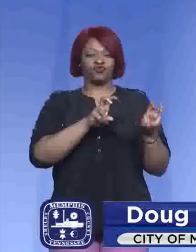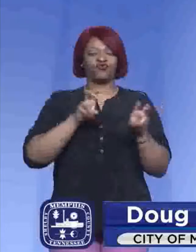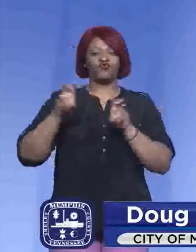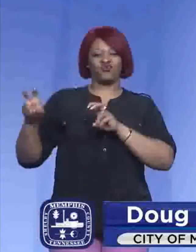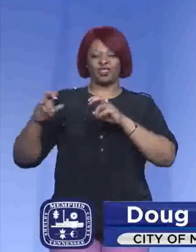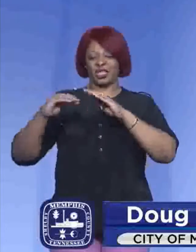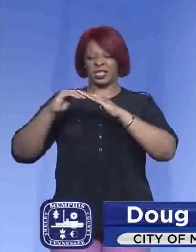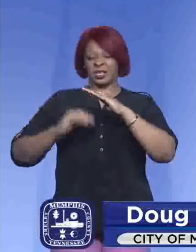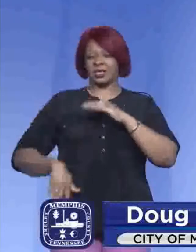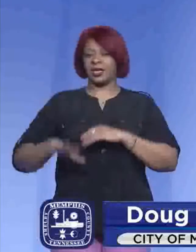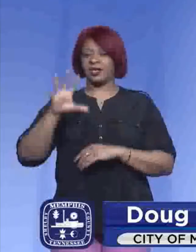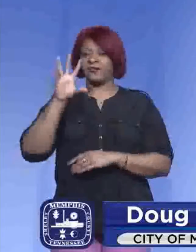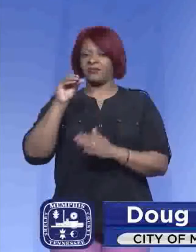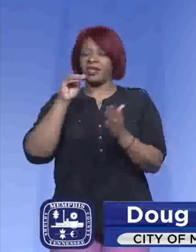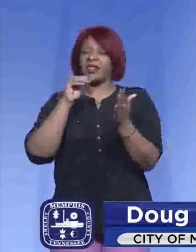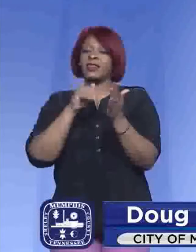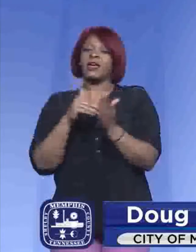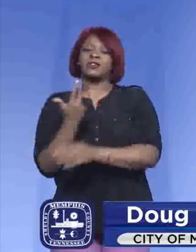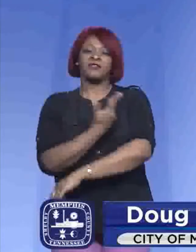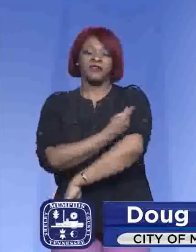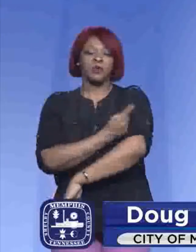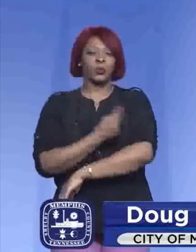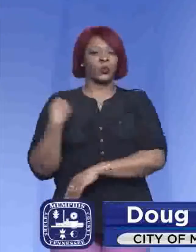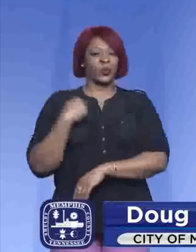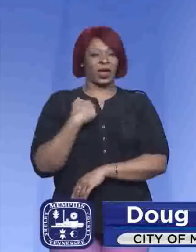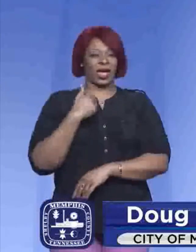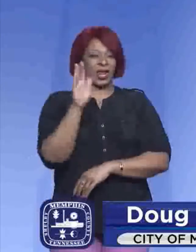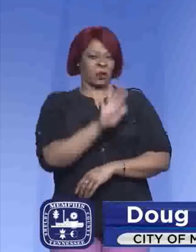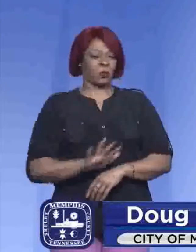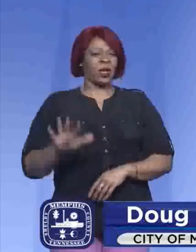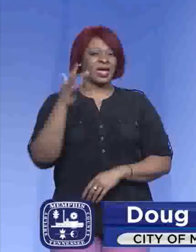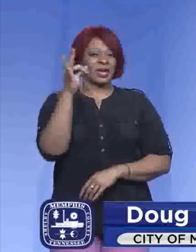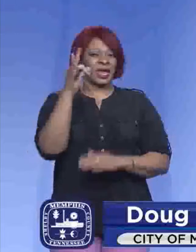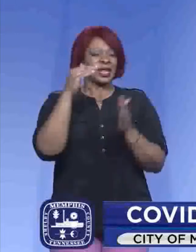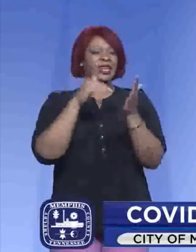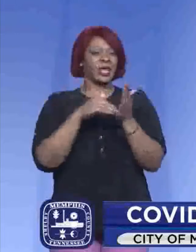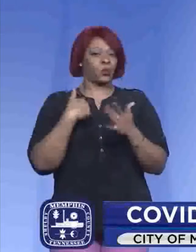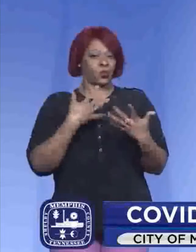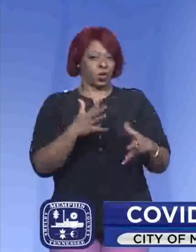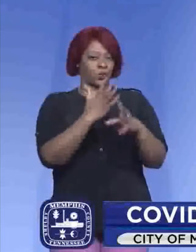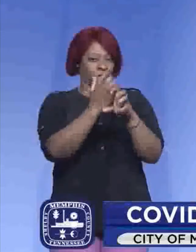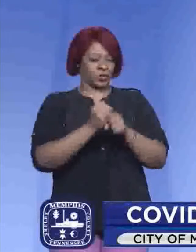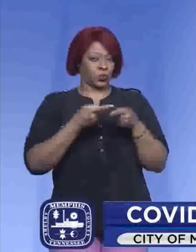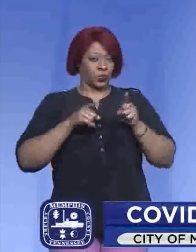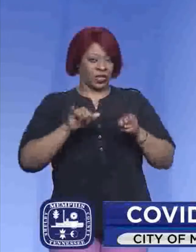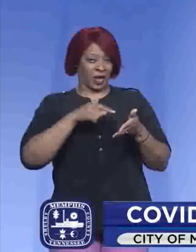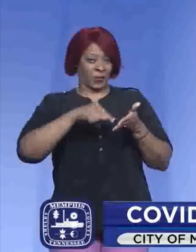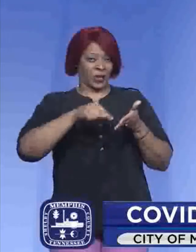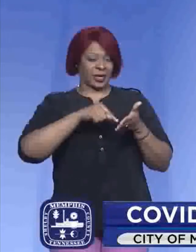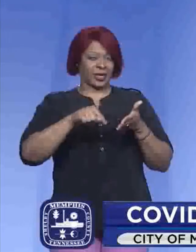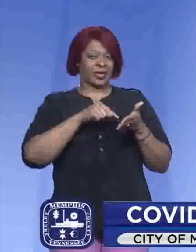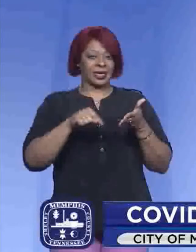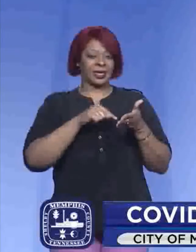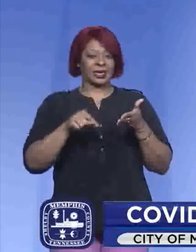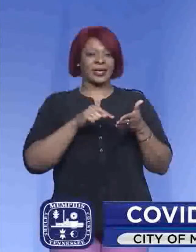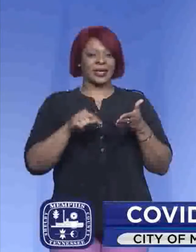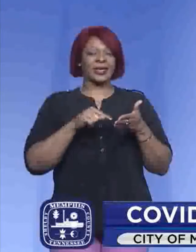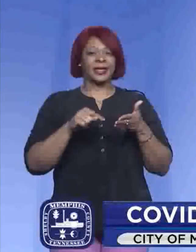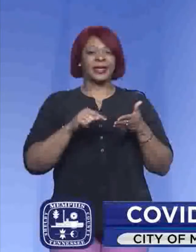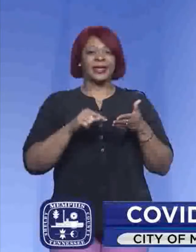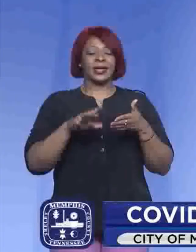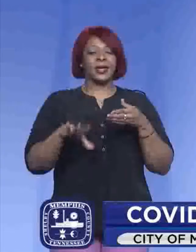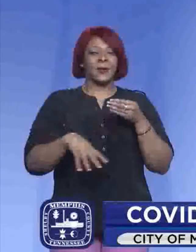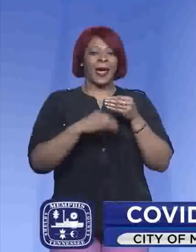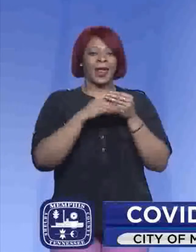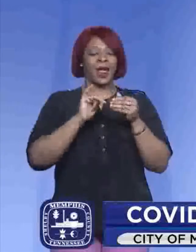under 50,000 vaccines. We had about 19,000 that we received during that week that were added into the